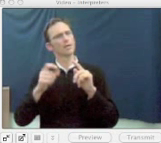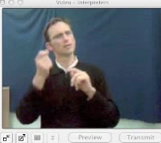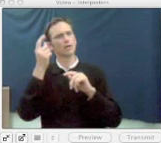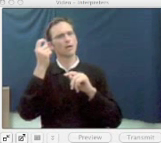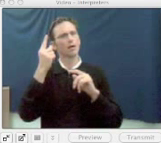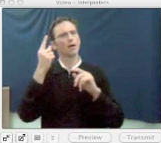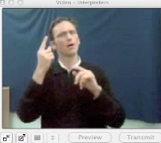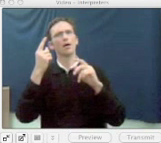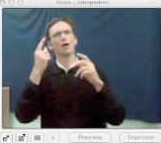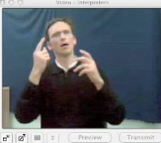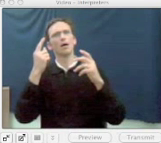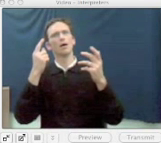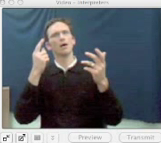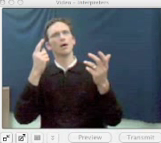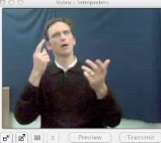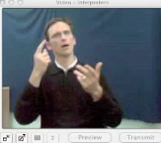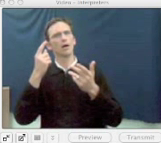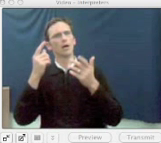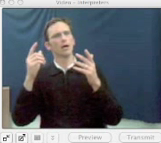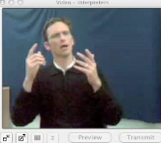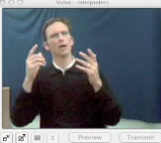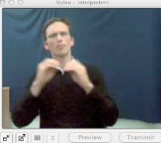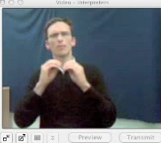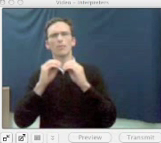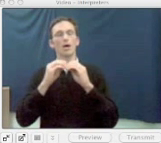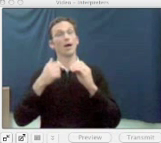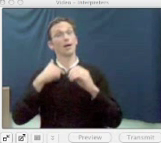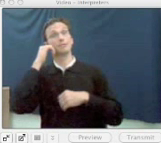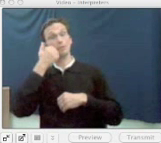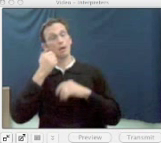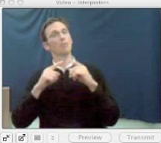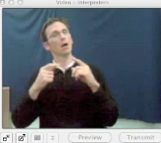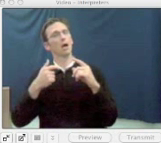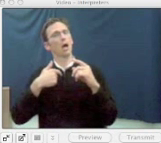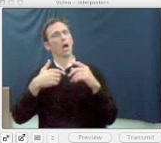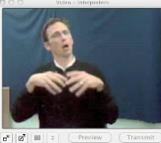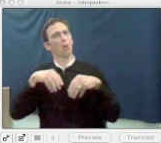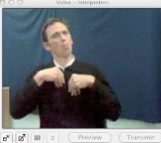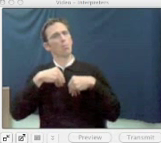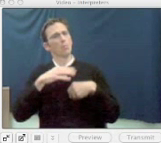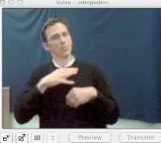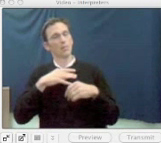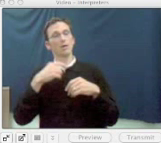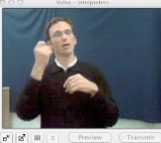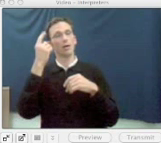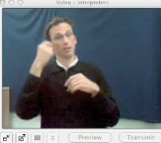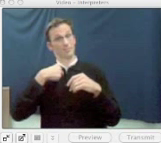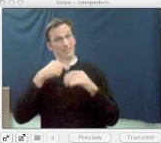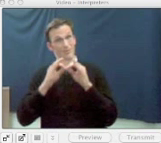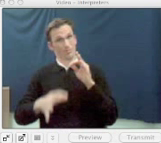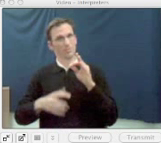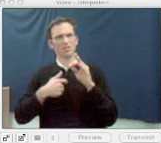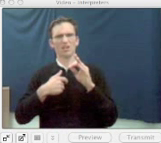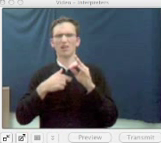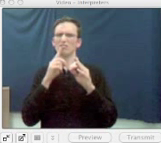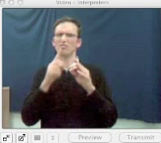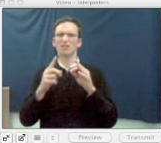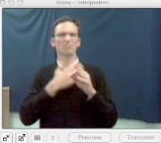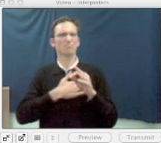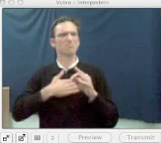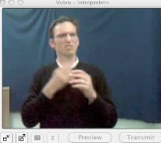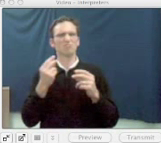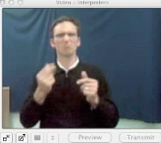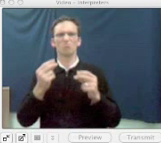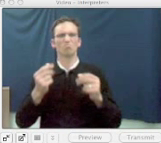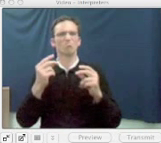side or the darker side of an aspect about yourself. So I, as an interpreter, am highly efficient. I like quick-paced stuff.